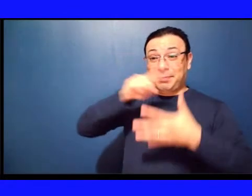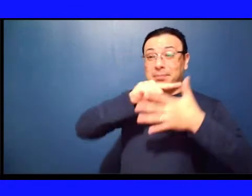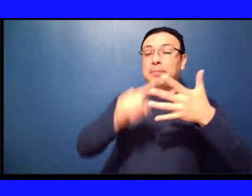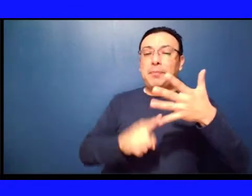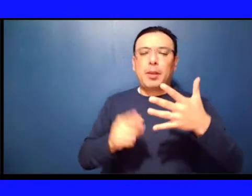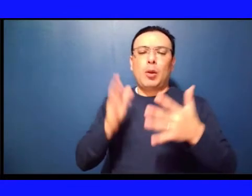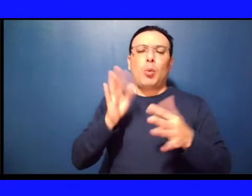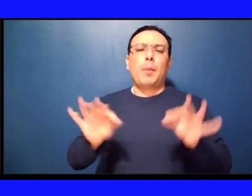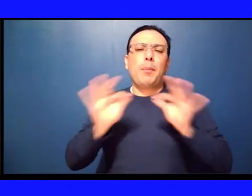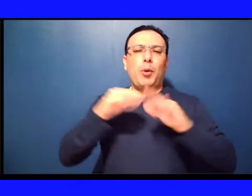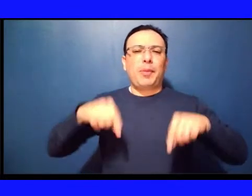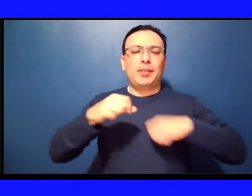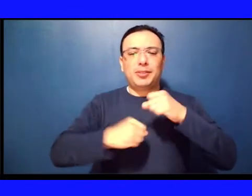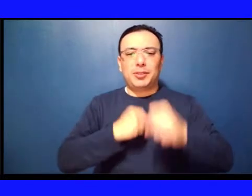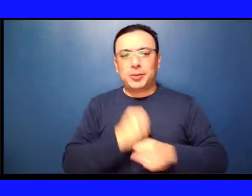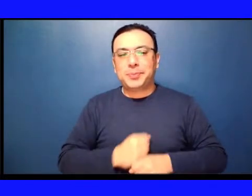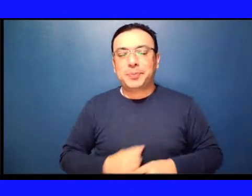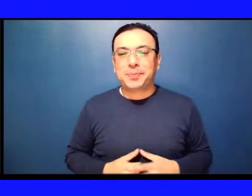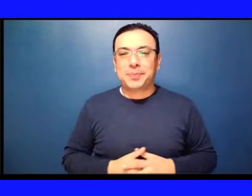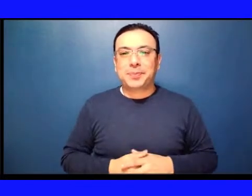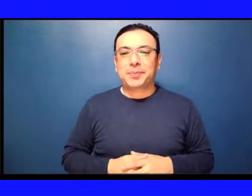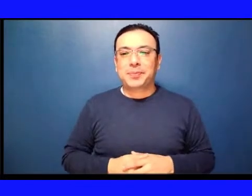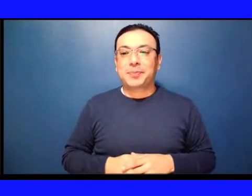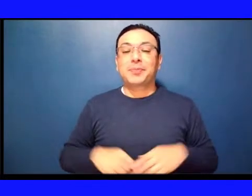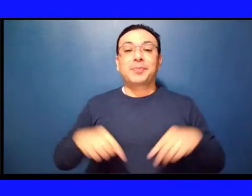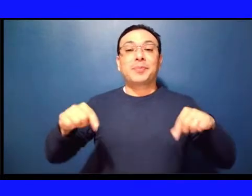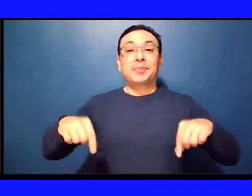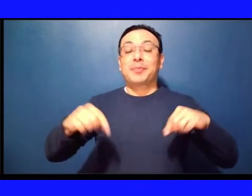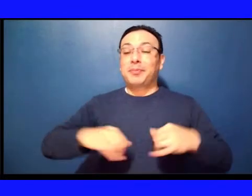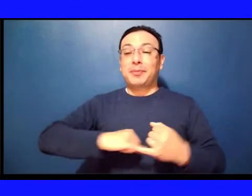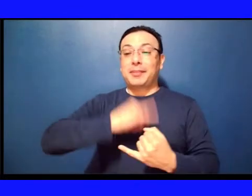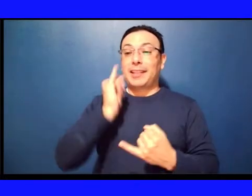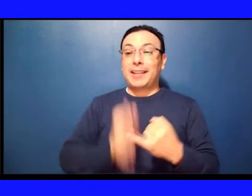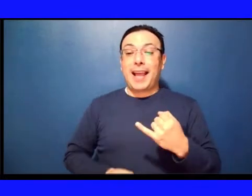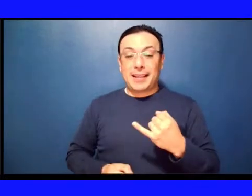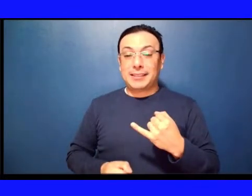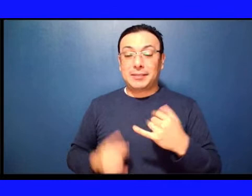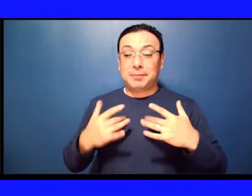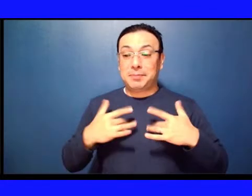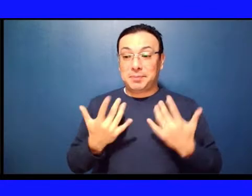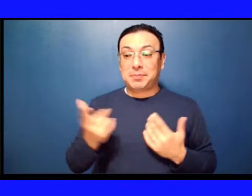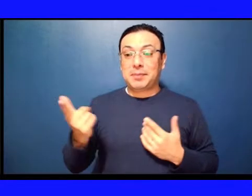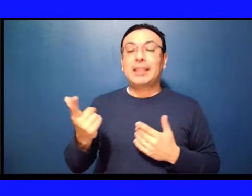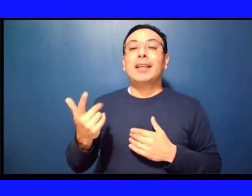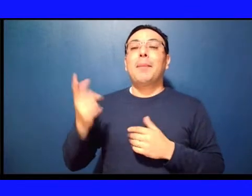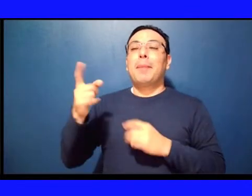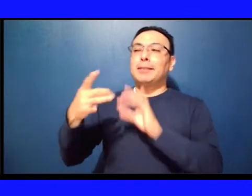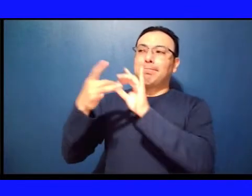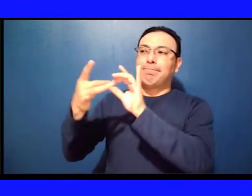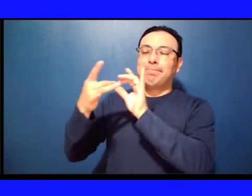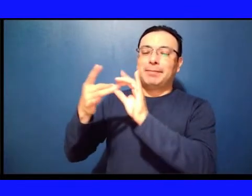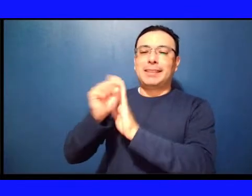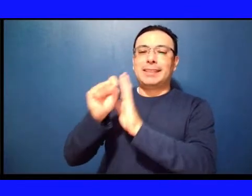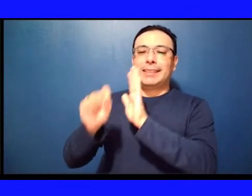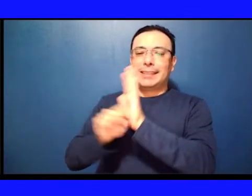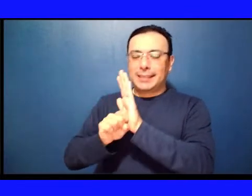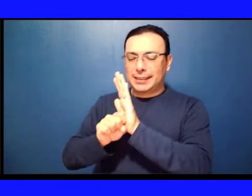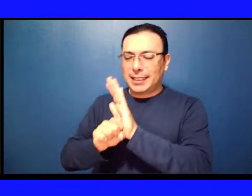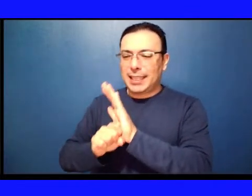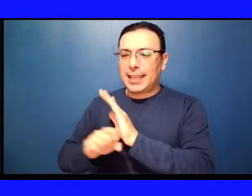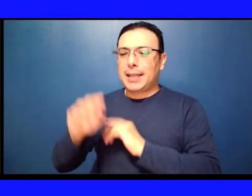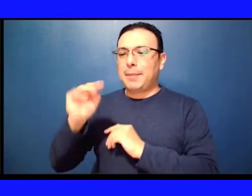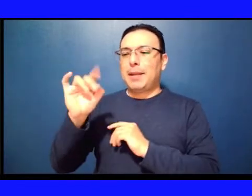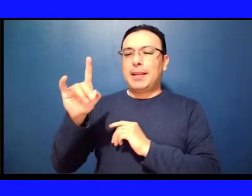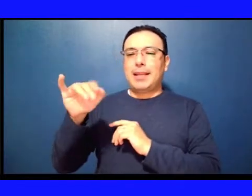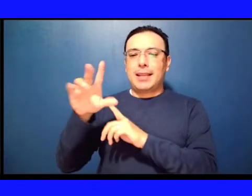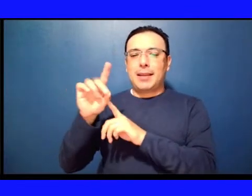models like our special populations proposal throughout this year. So a snapshot of our budget strategy and how